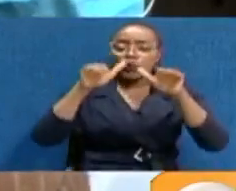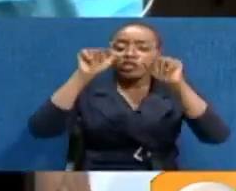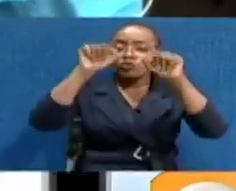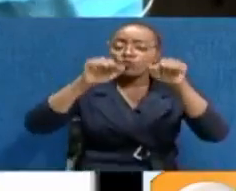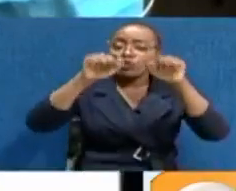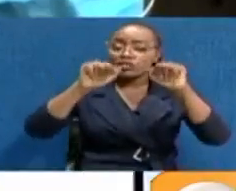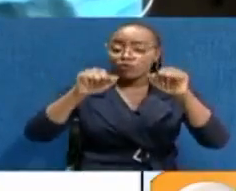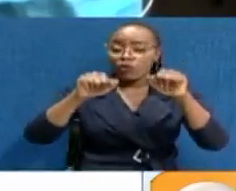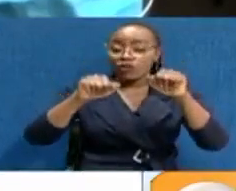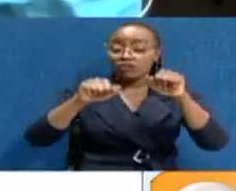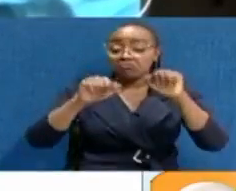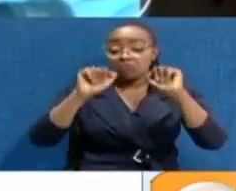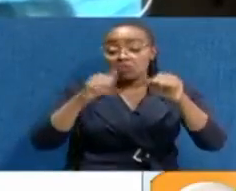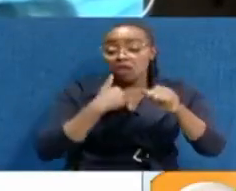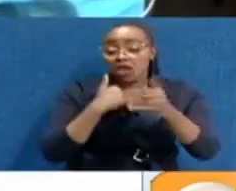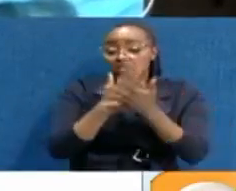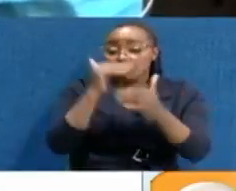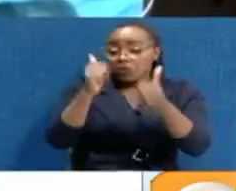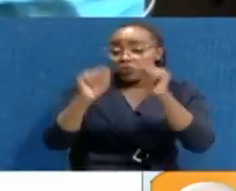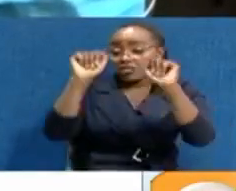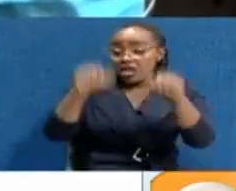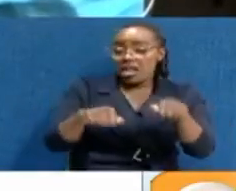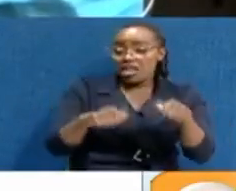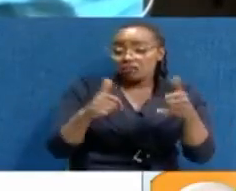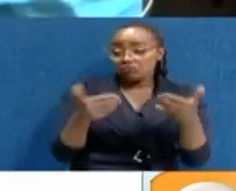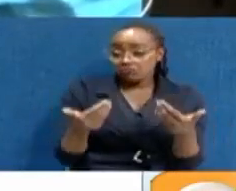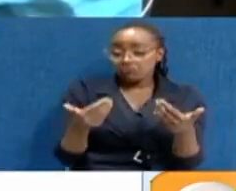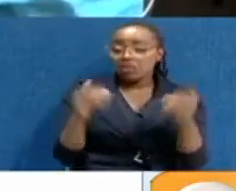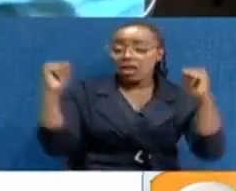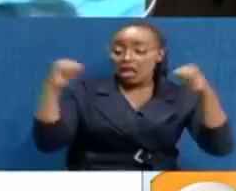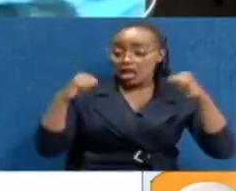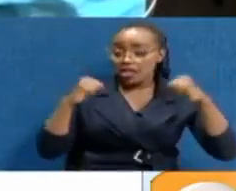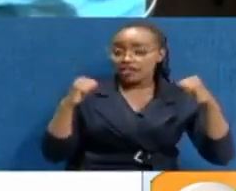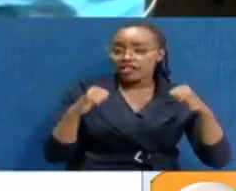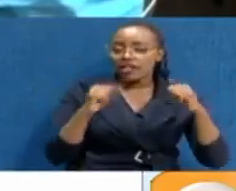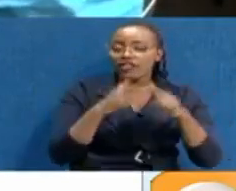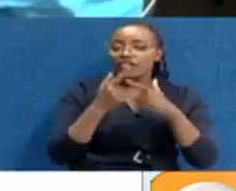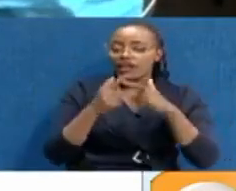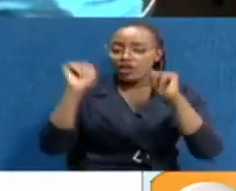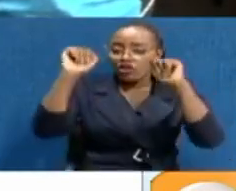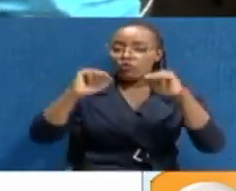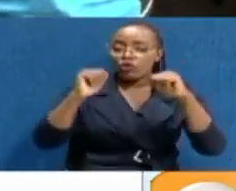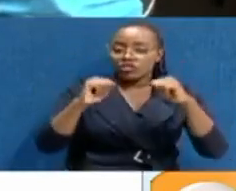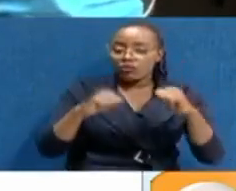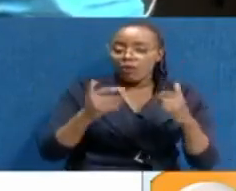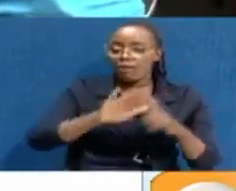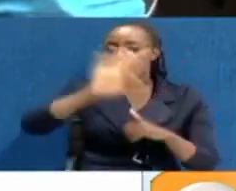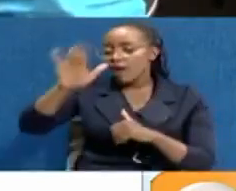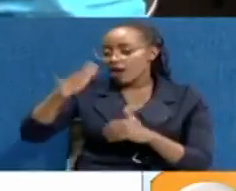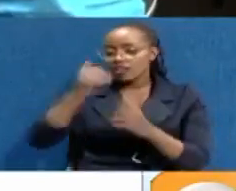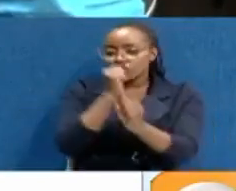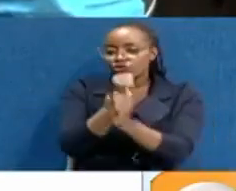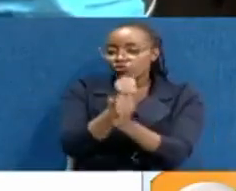can actually be able to have something that can we can actually agree on, and then we can be able to go back to work.